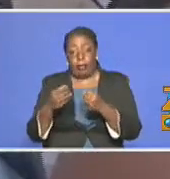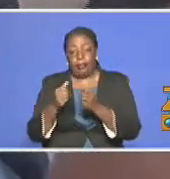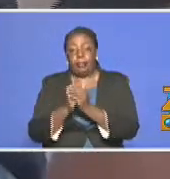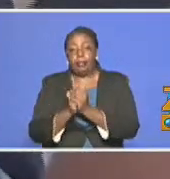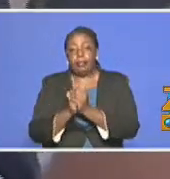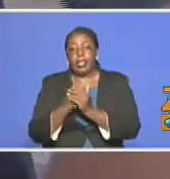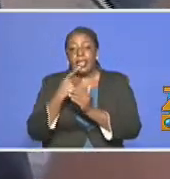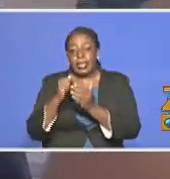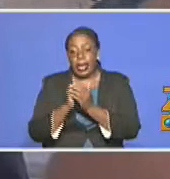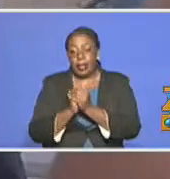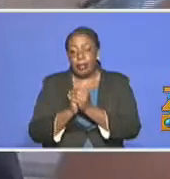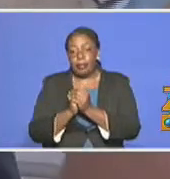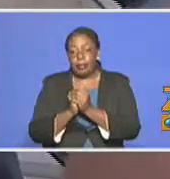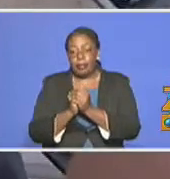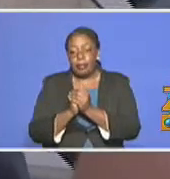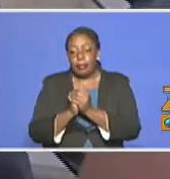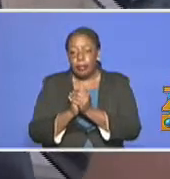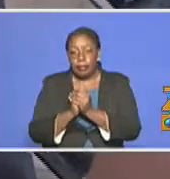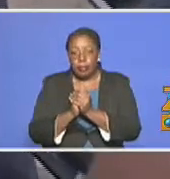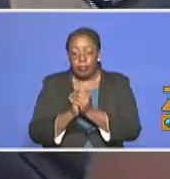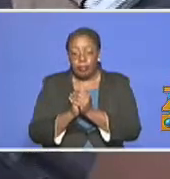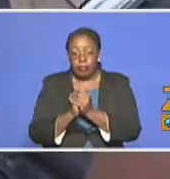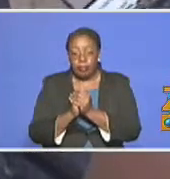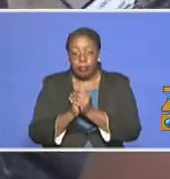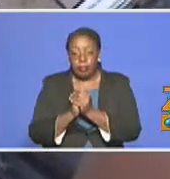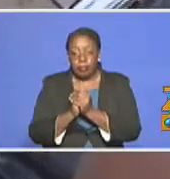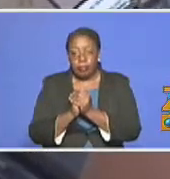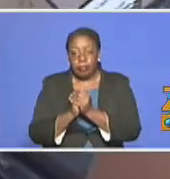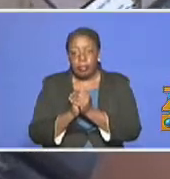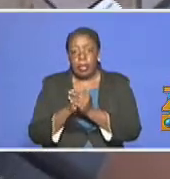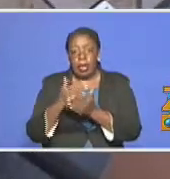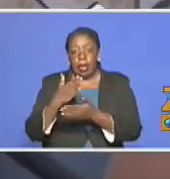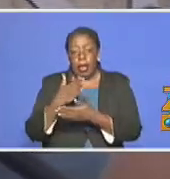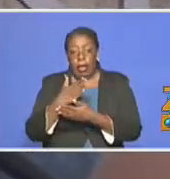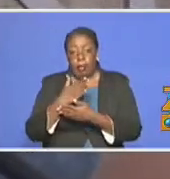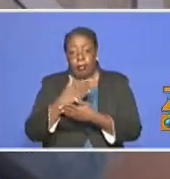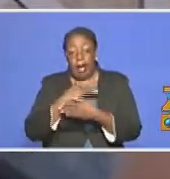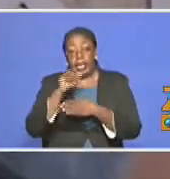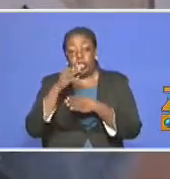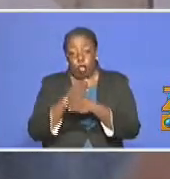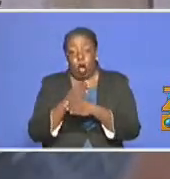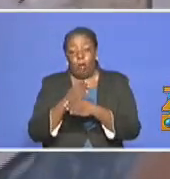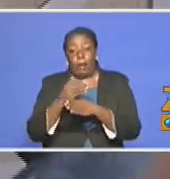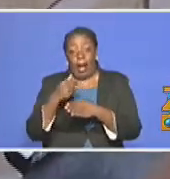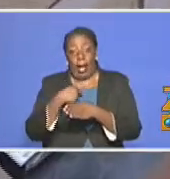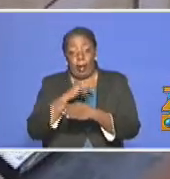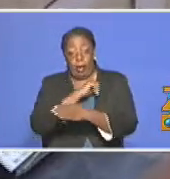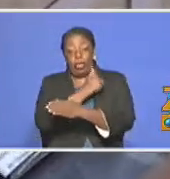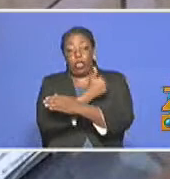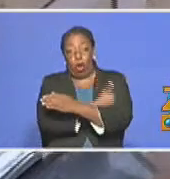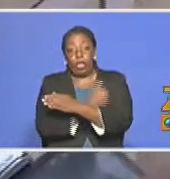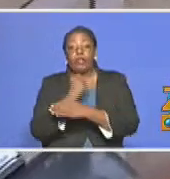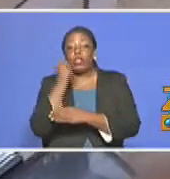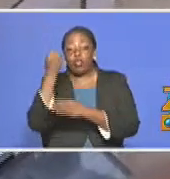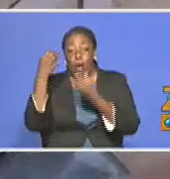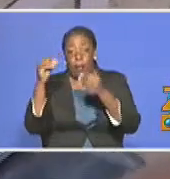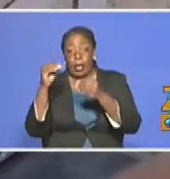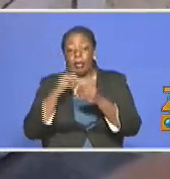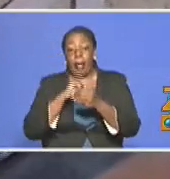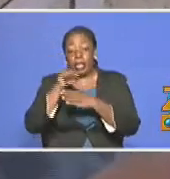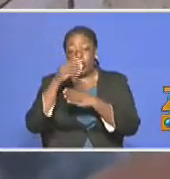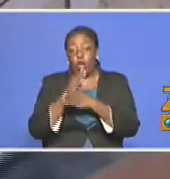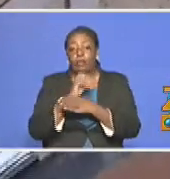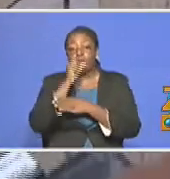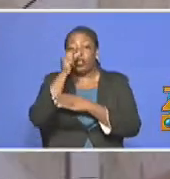something that tourism is doing, and I'm not getting into that. In my portfolio, I have a straw market authority, and my duty is going to be to